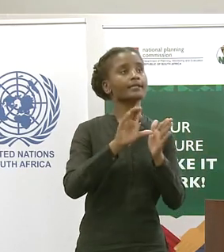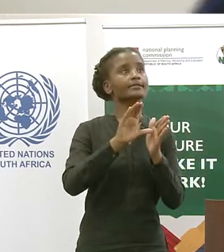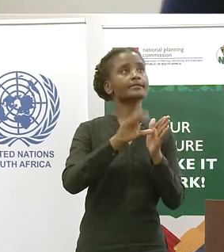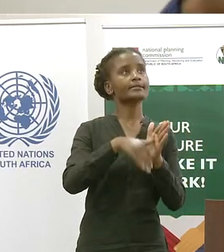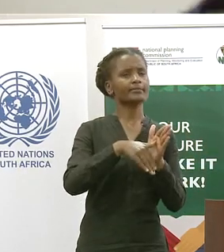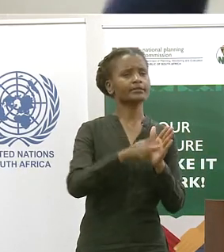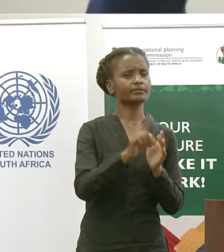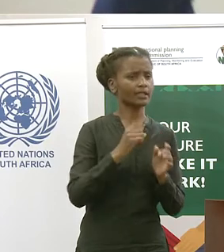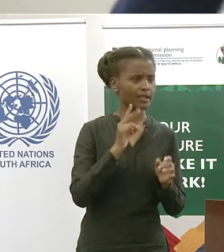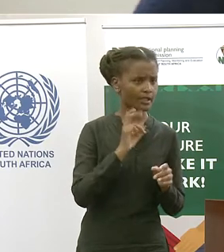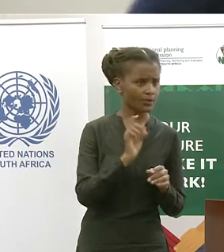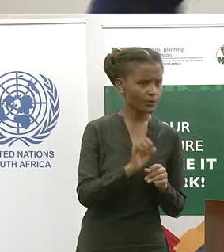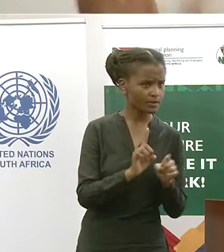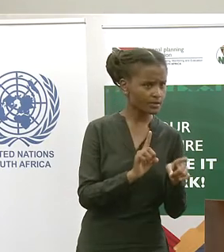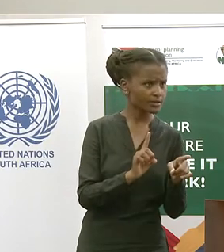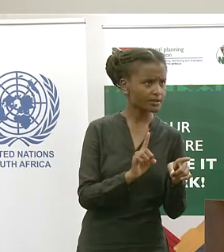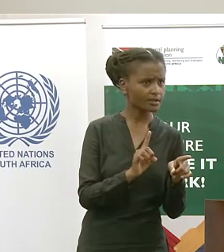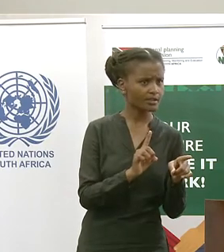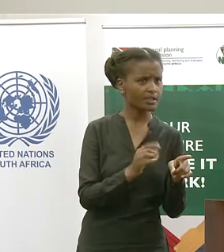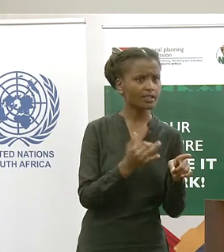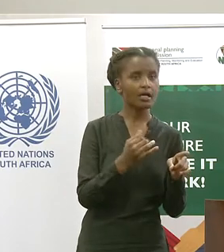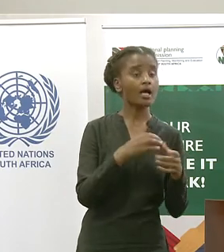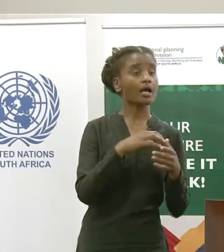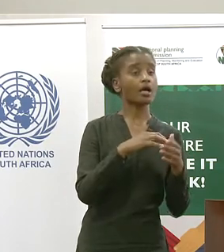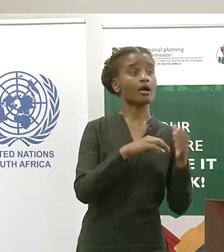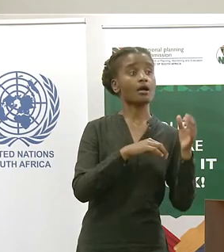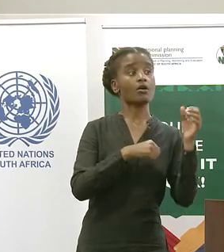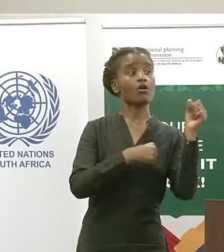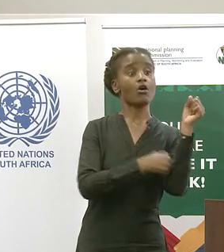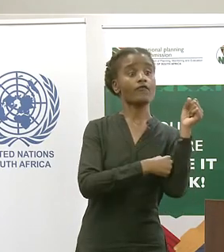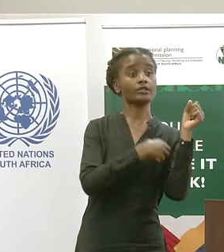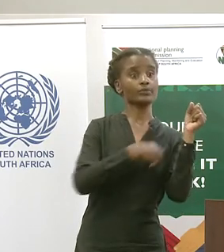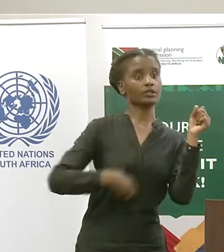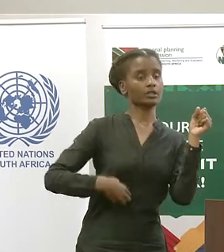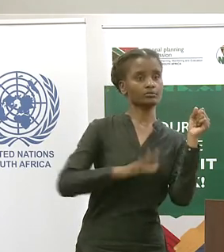I heard it have moved from presidential. We are standing now on an advisory team.